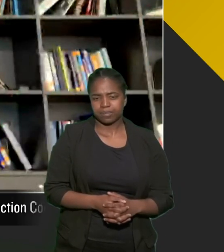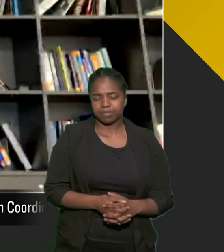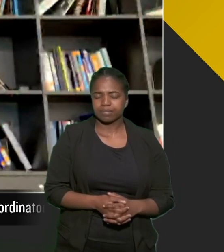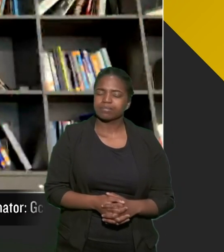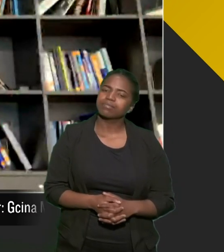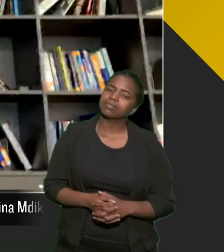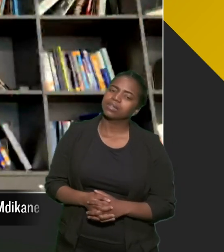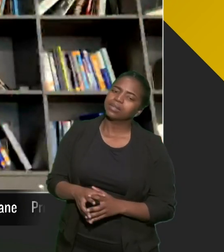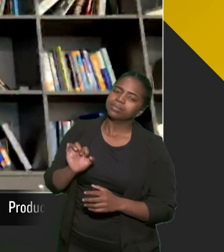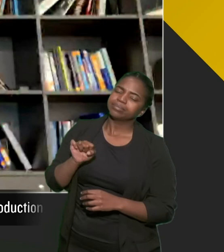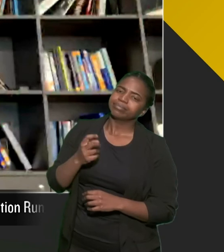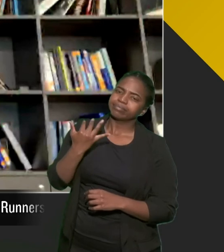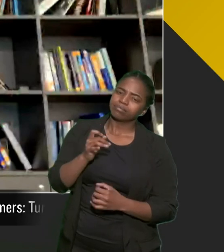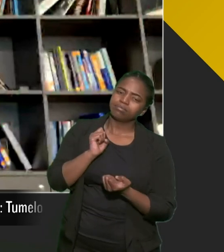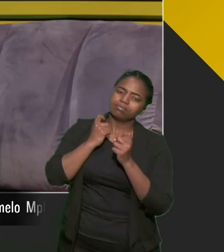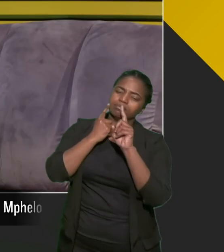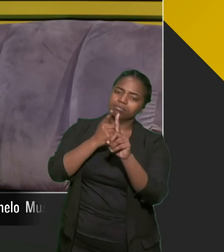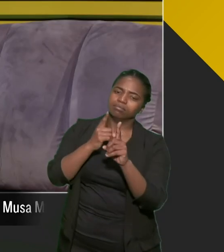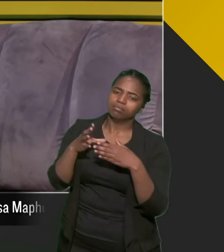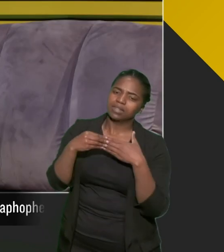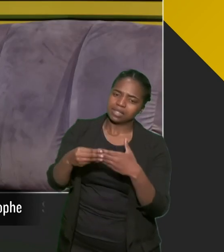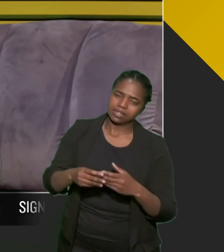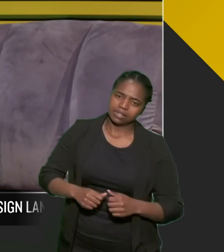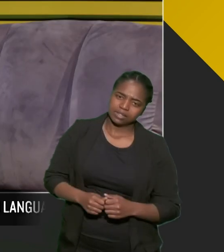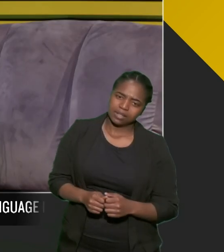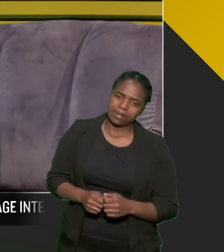Mpo, let's talk about being purposeful led.